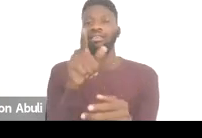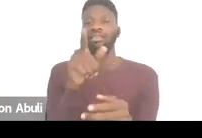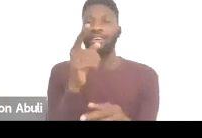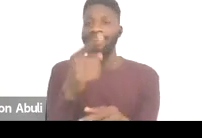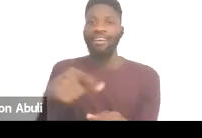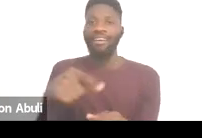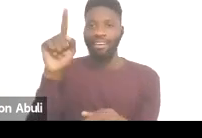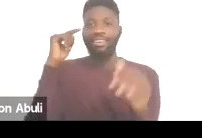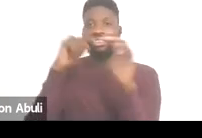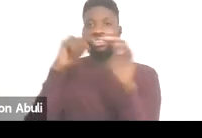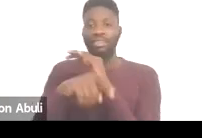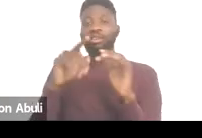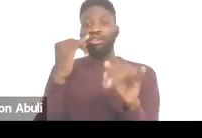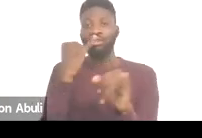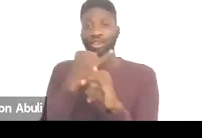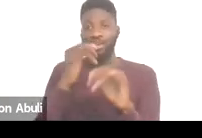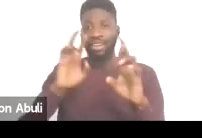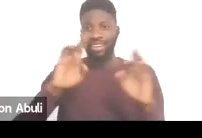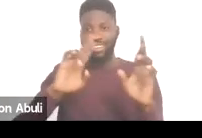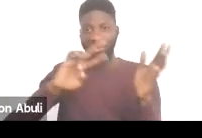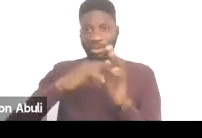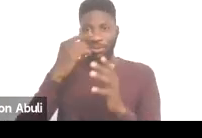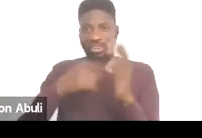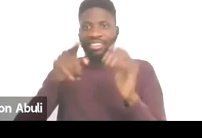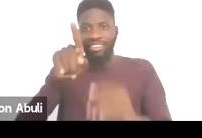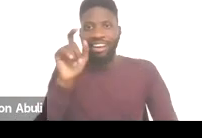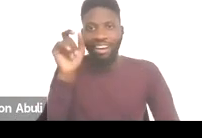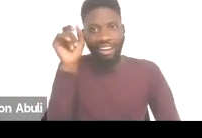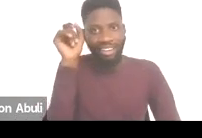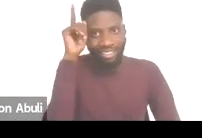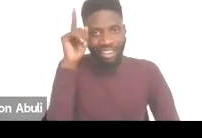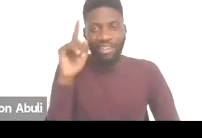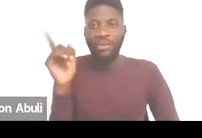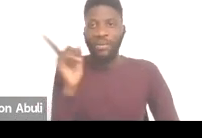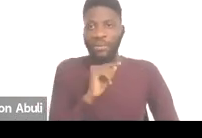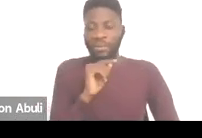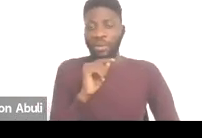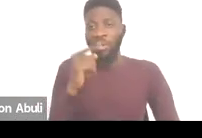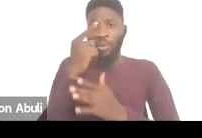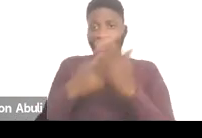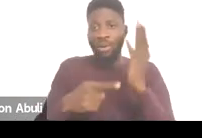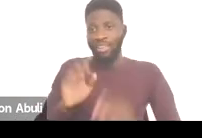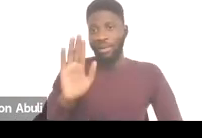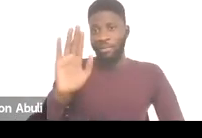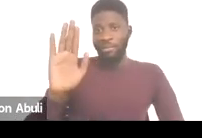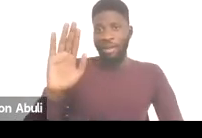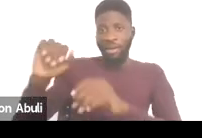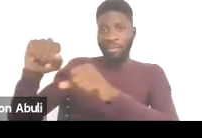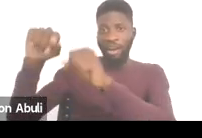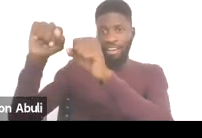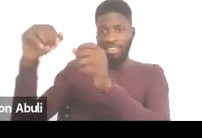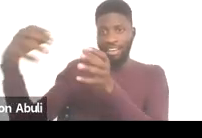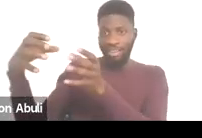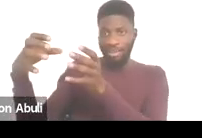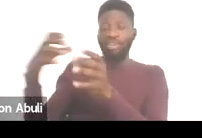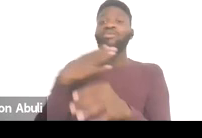means, have you understood what your potential or the employer you're looking towards working